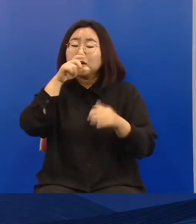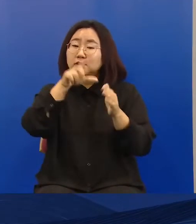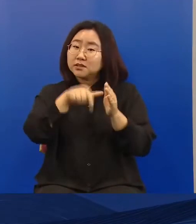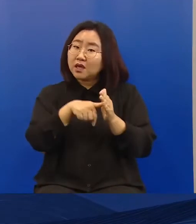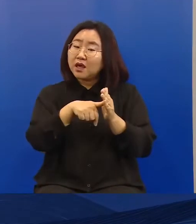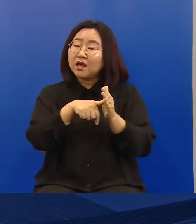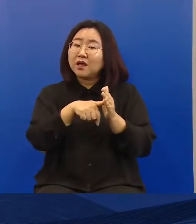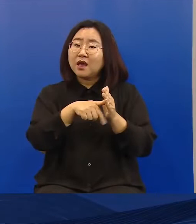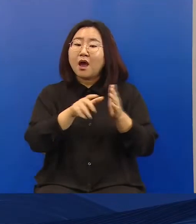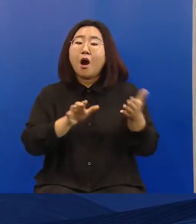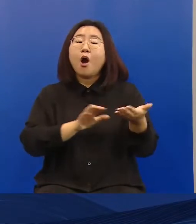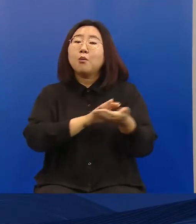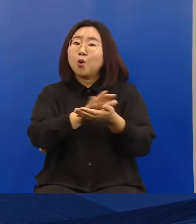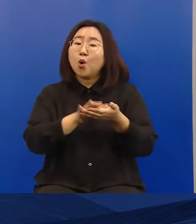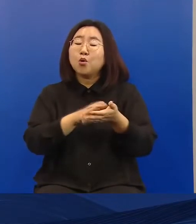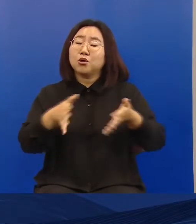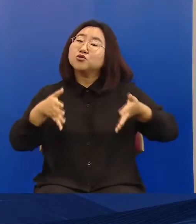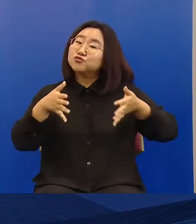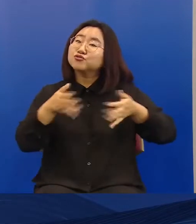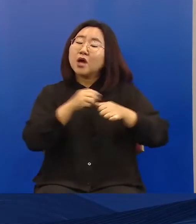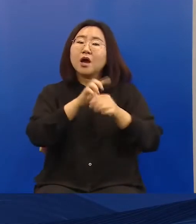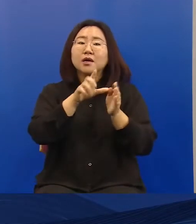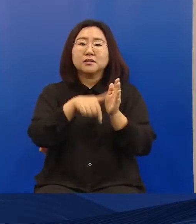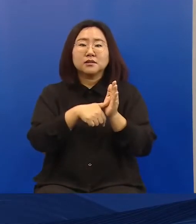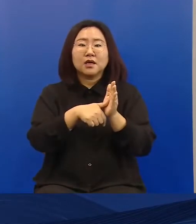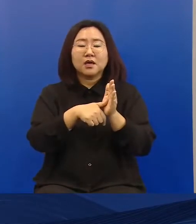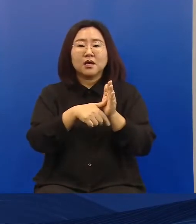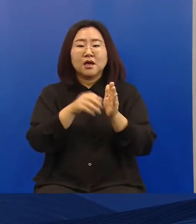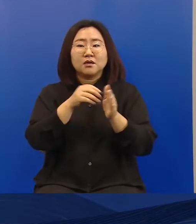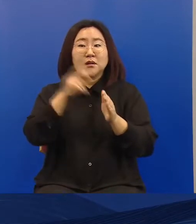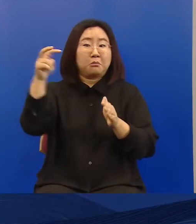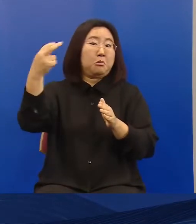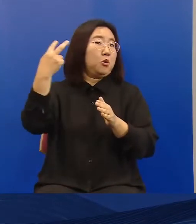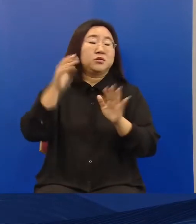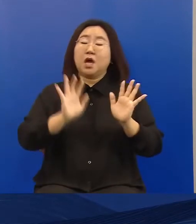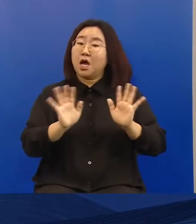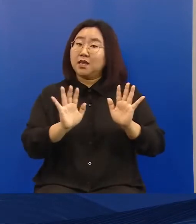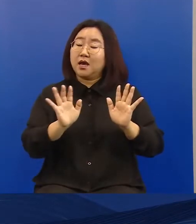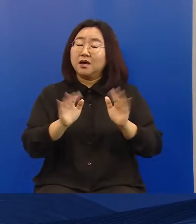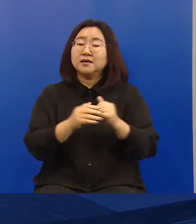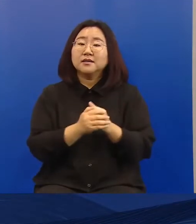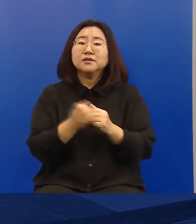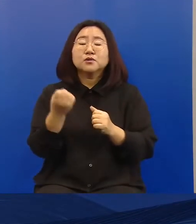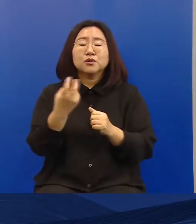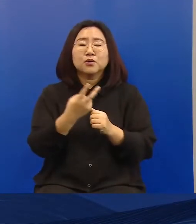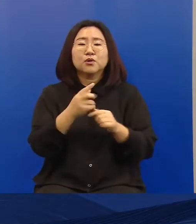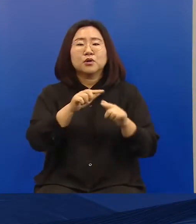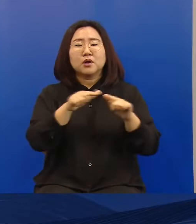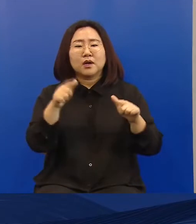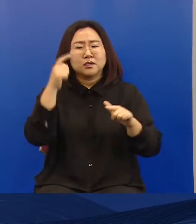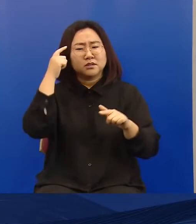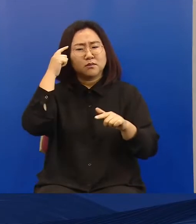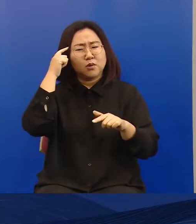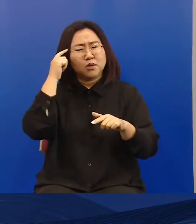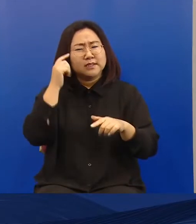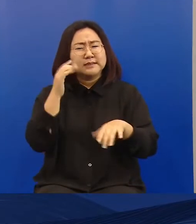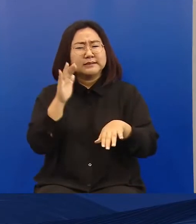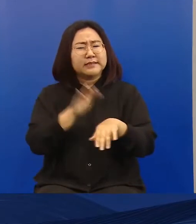any inconveniences or any difficulties when you have your daily